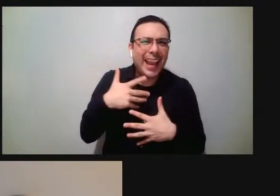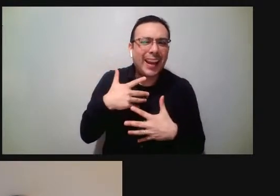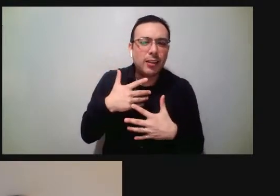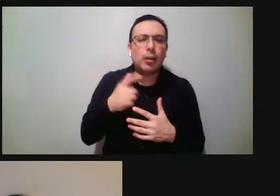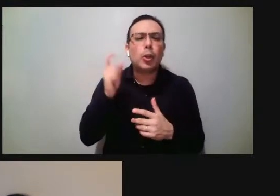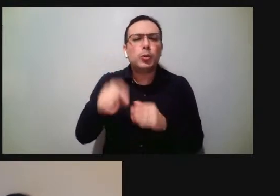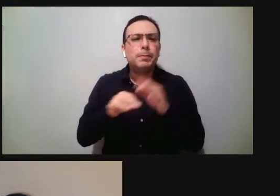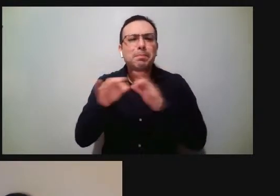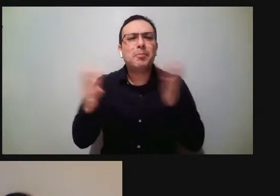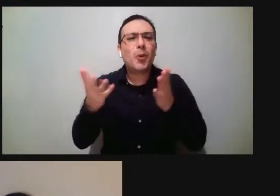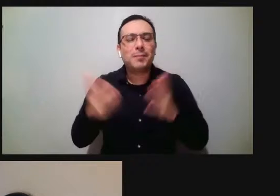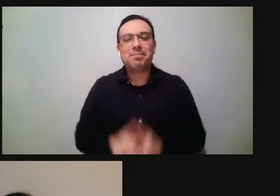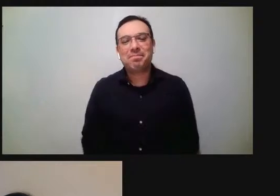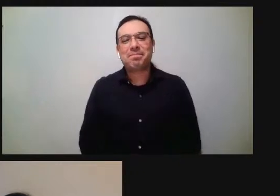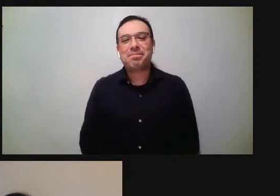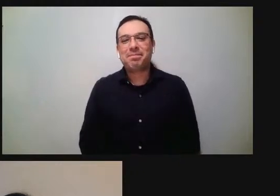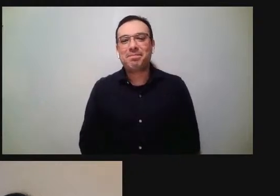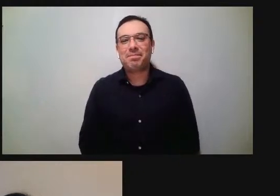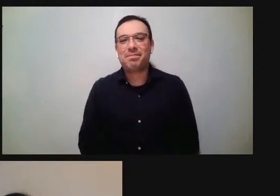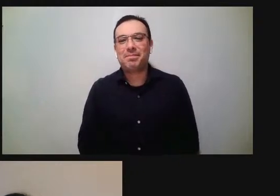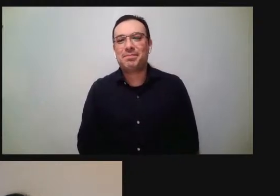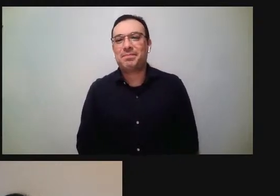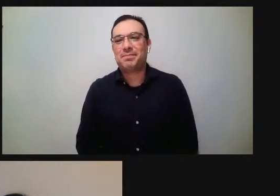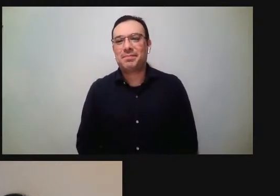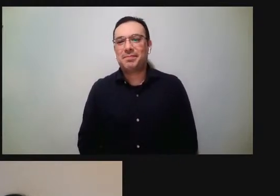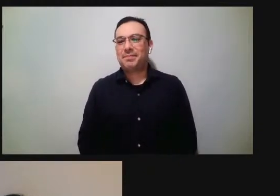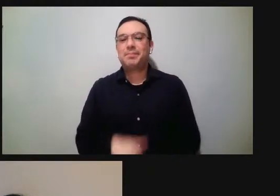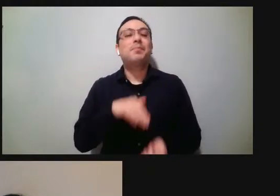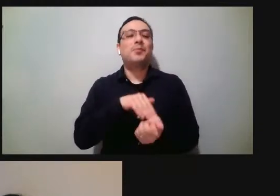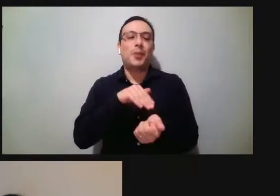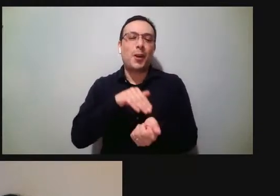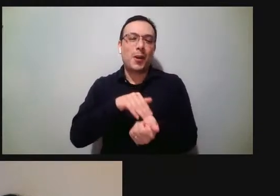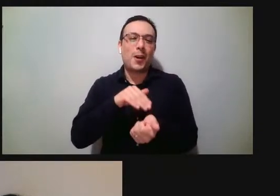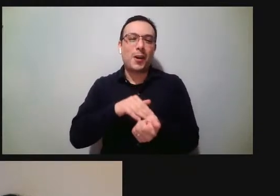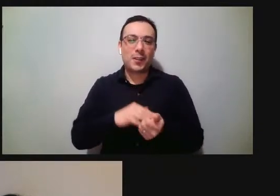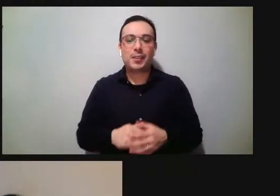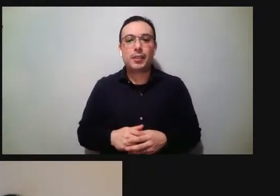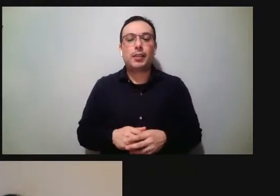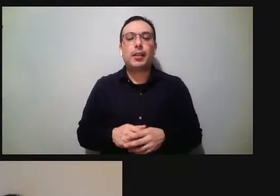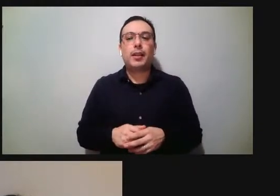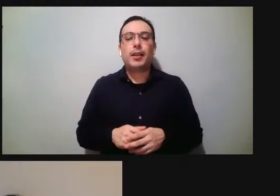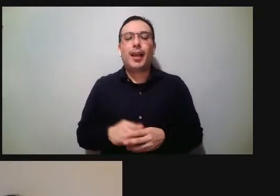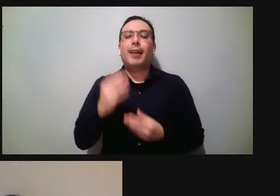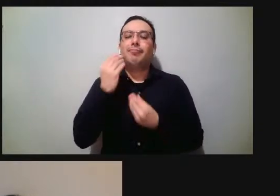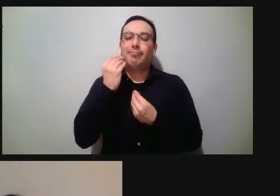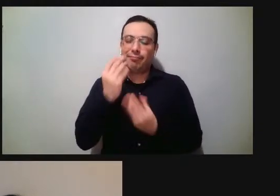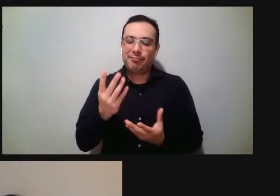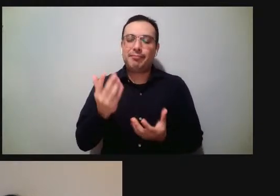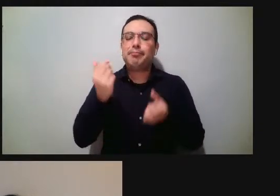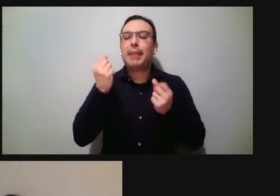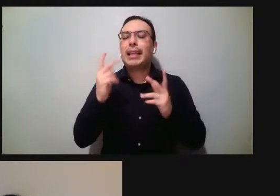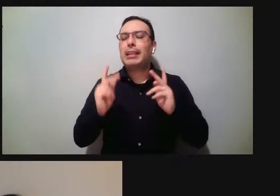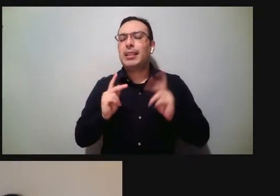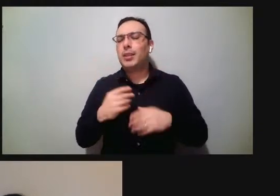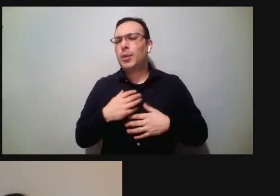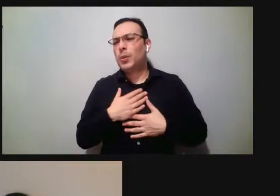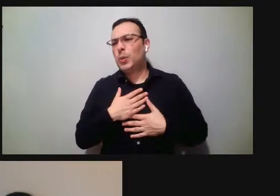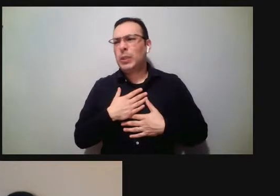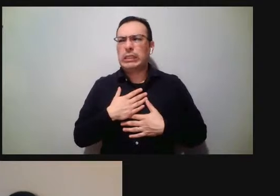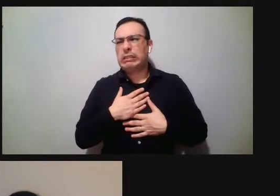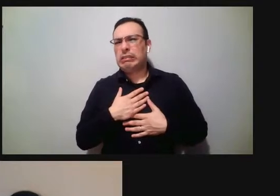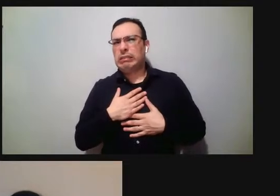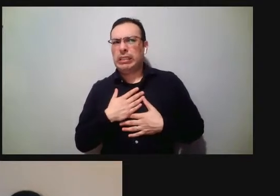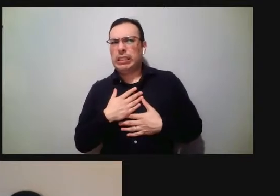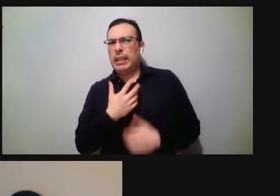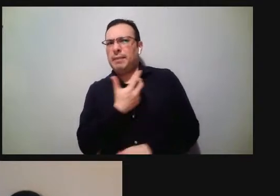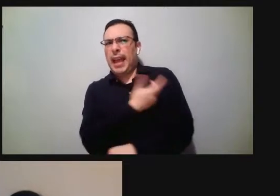So I think, there's been, vaccine, I'll say, hesitancy growing in our country for many years, for many different reasons,